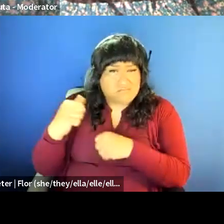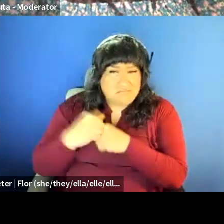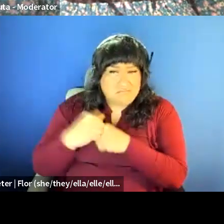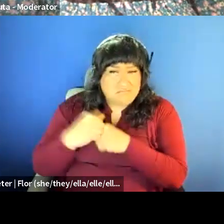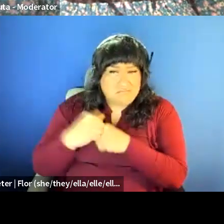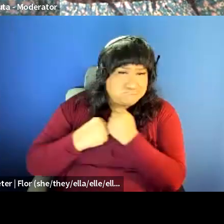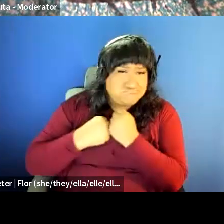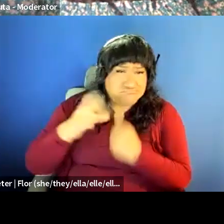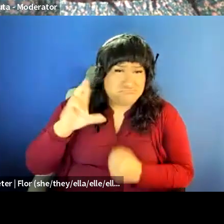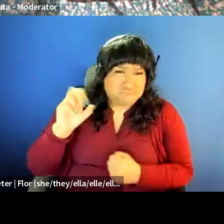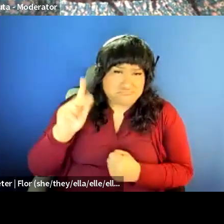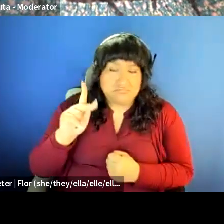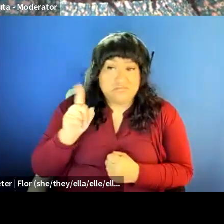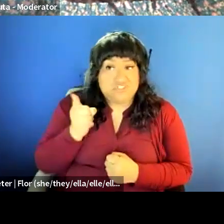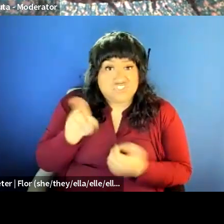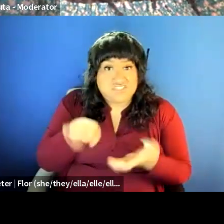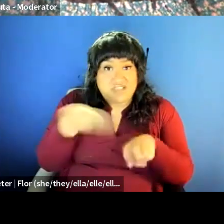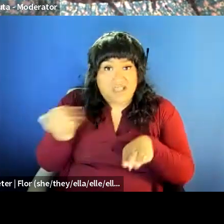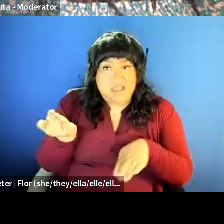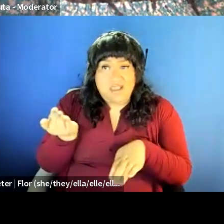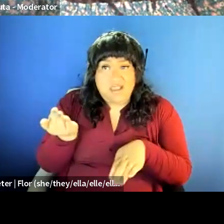died, I wanted to die.